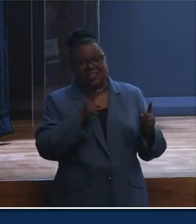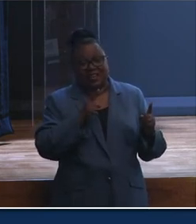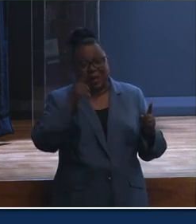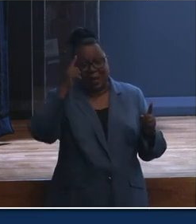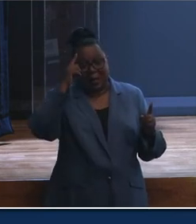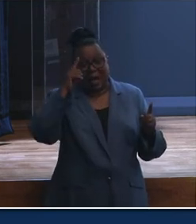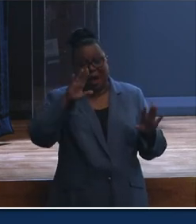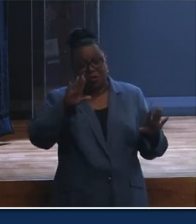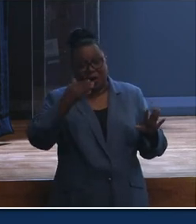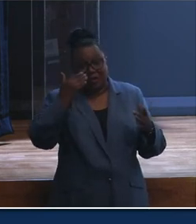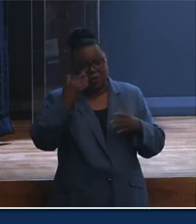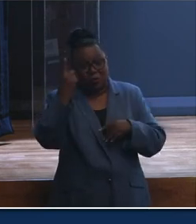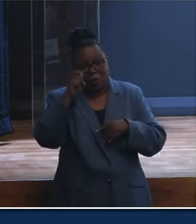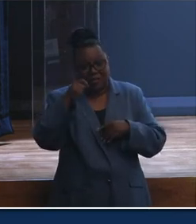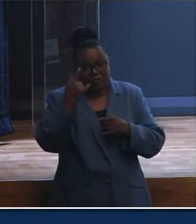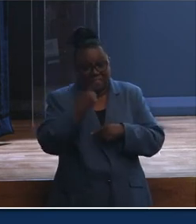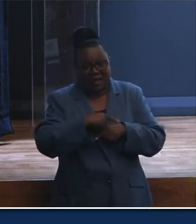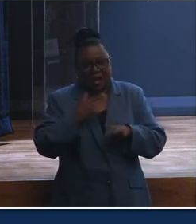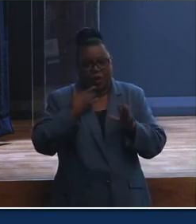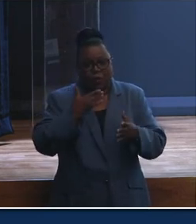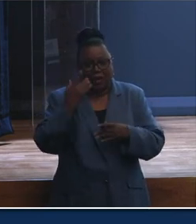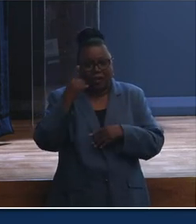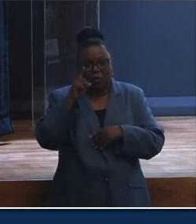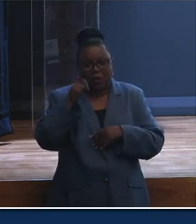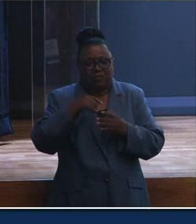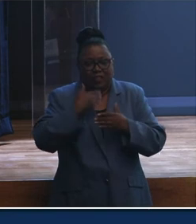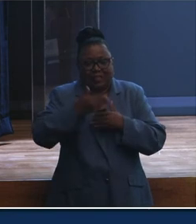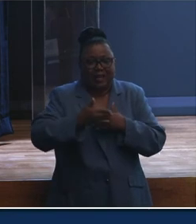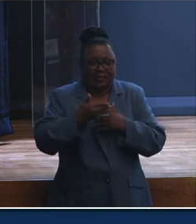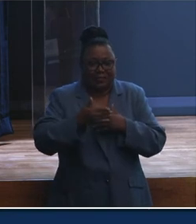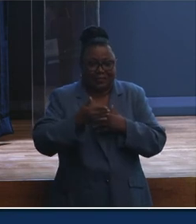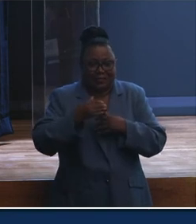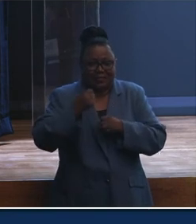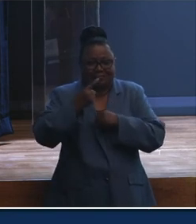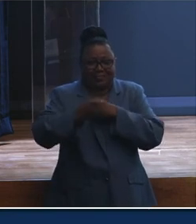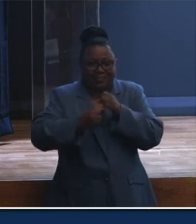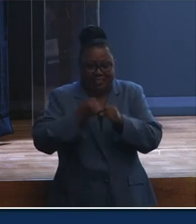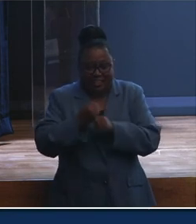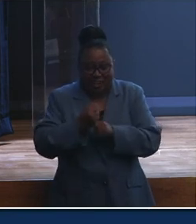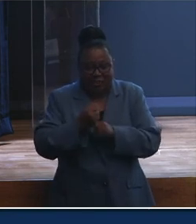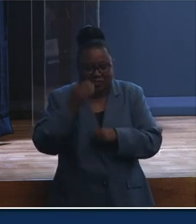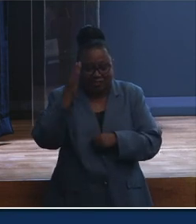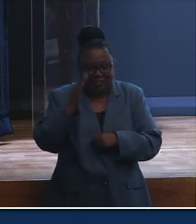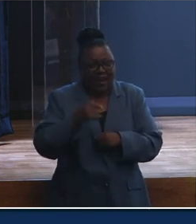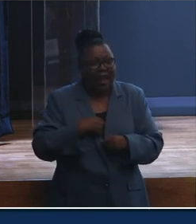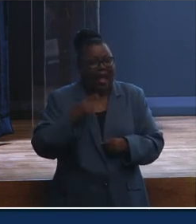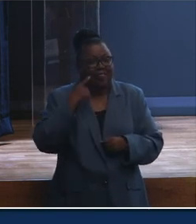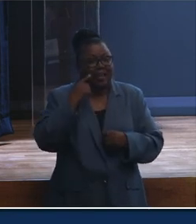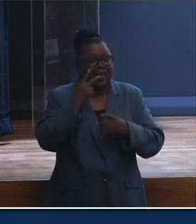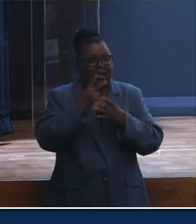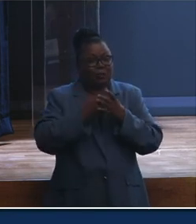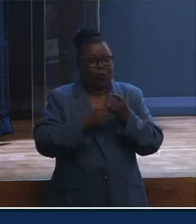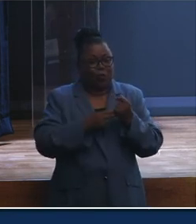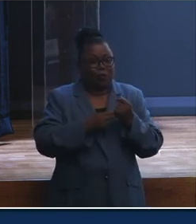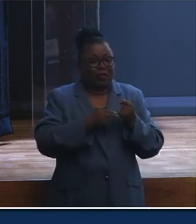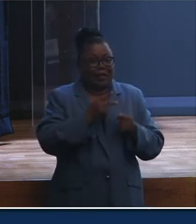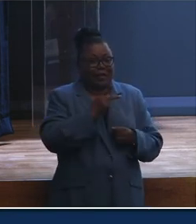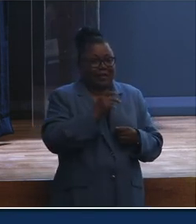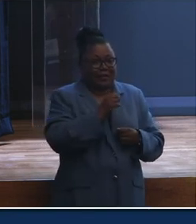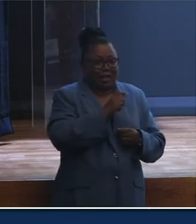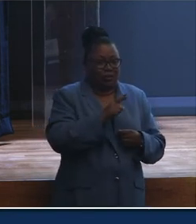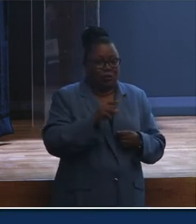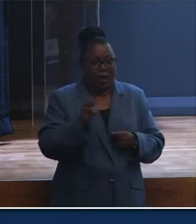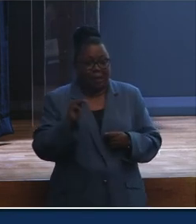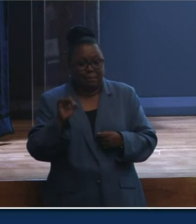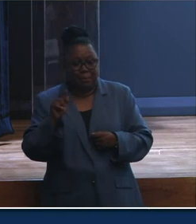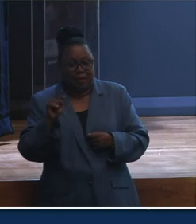a great question for today, but it is a great question for the next X number of decades. And I think what both of Kendall and Muffet have